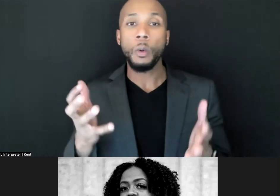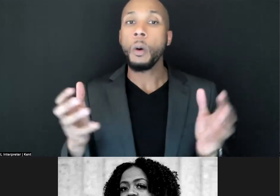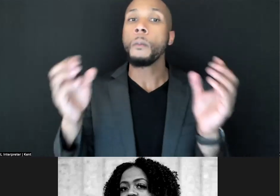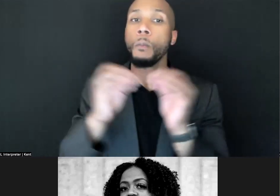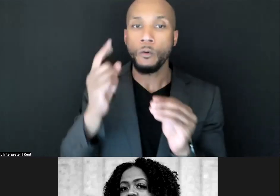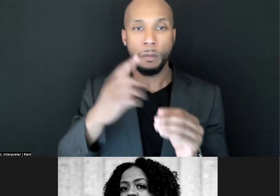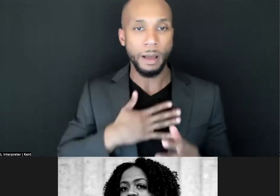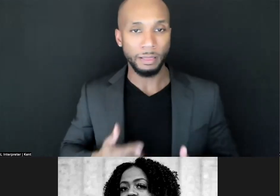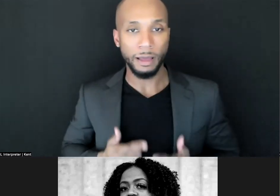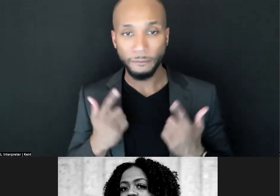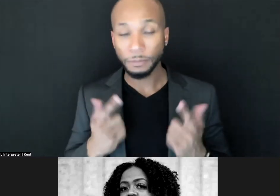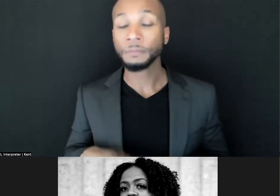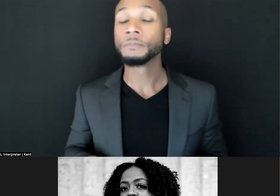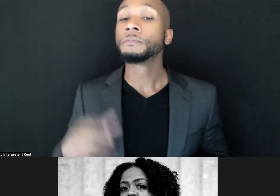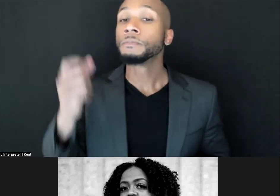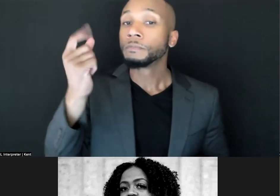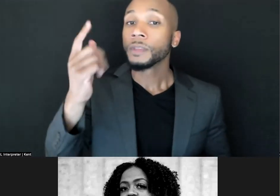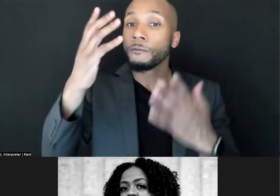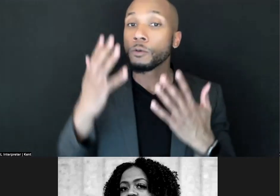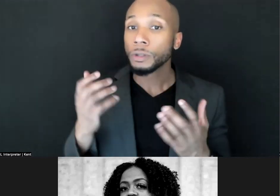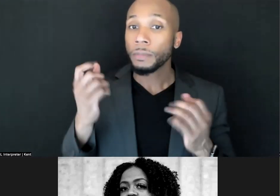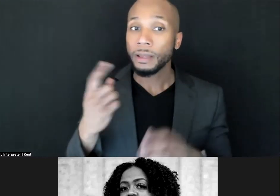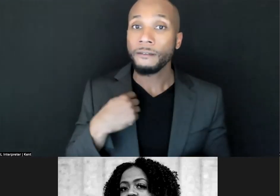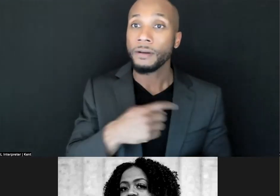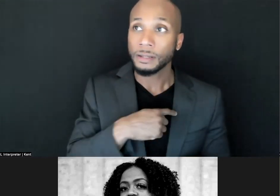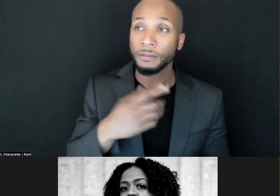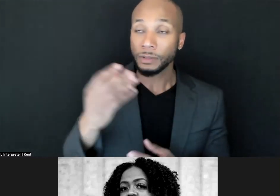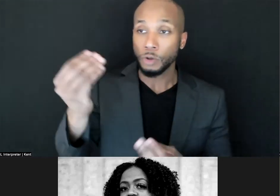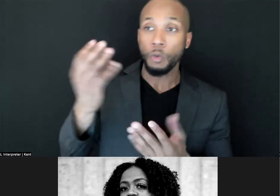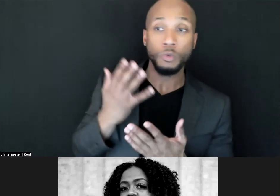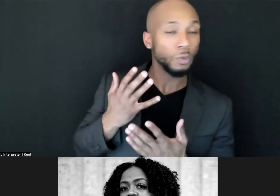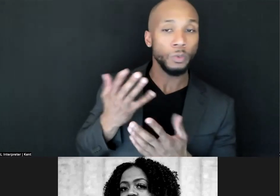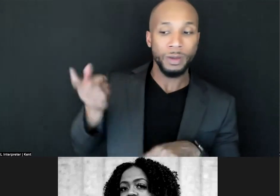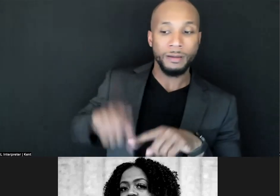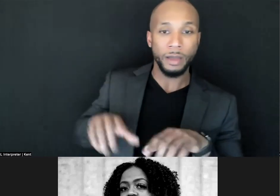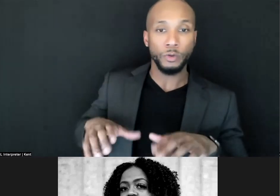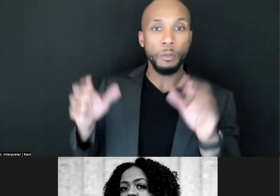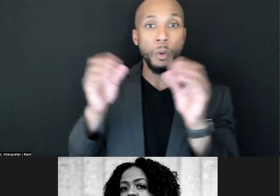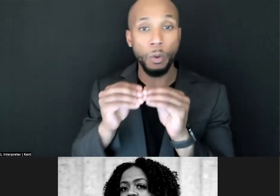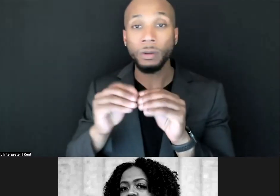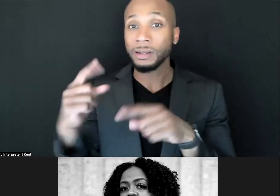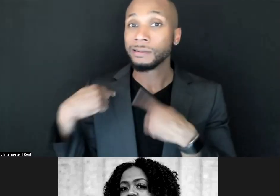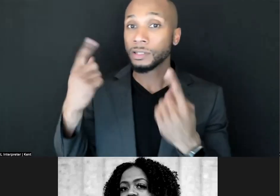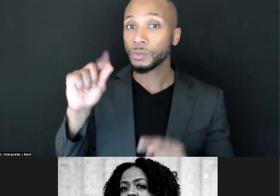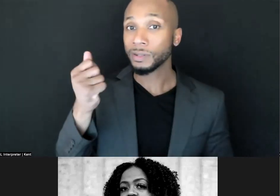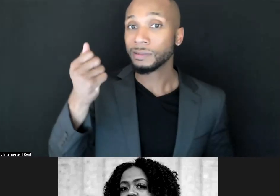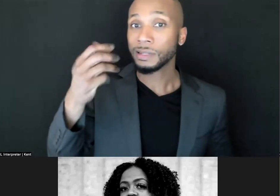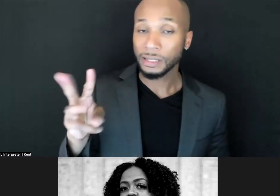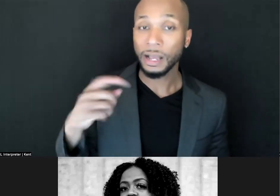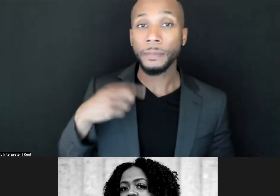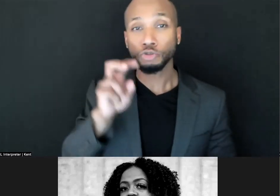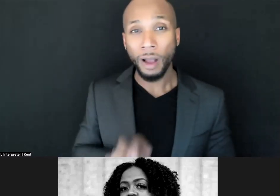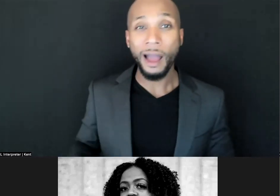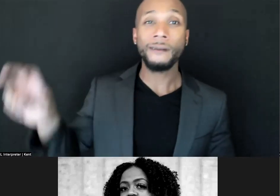life. Unfortunately, many of us have been told that we can't do more. Since 2016, I've been traveling across the country and